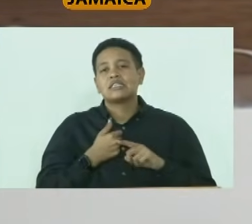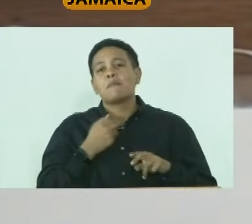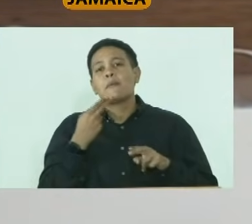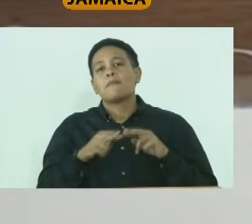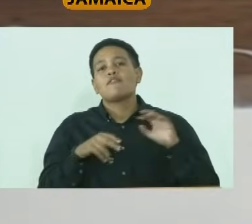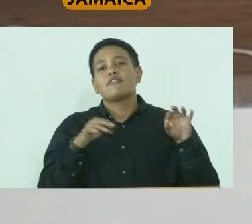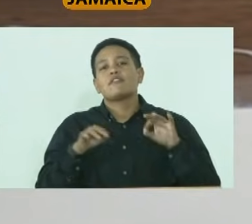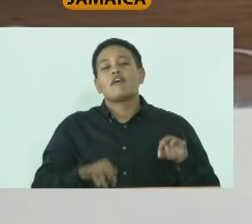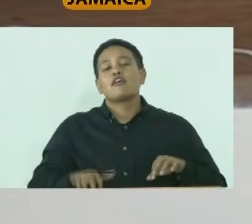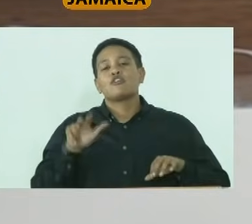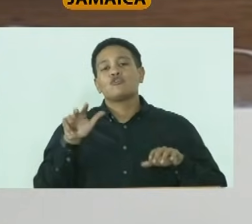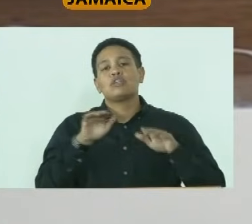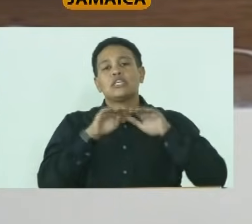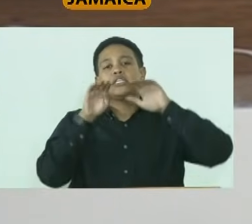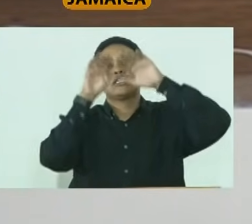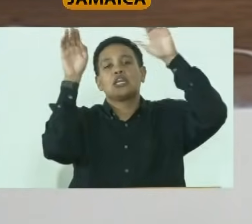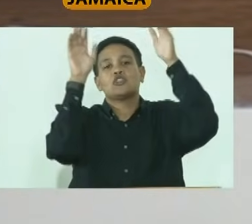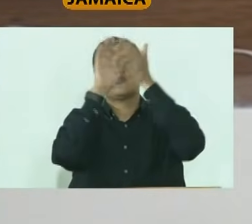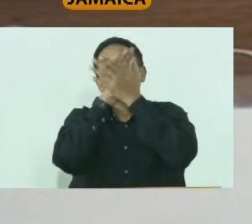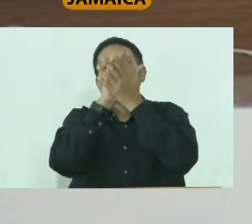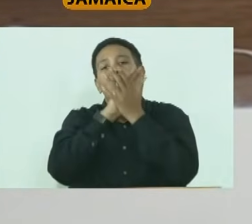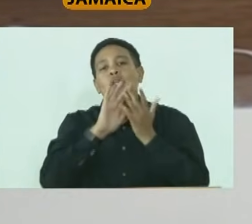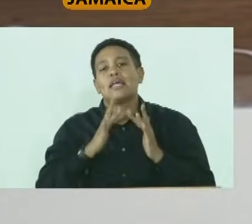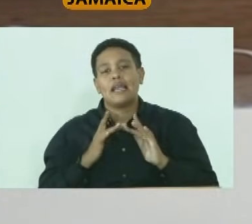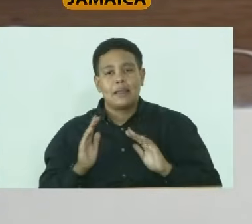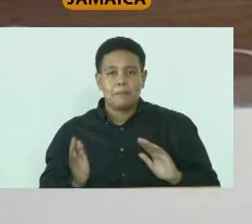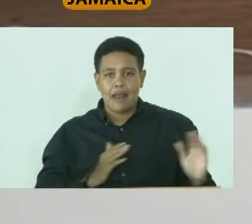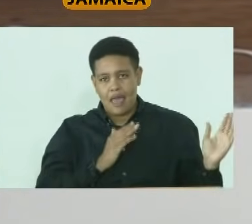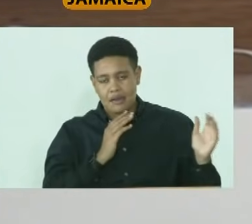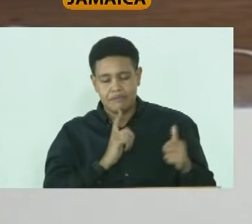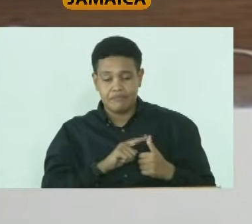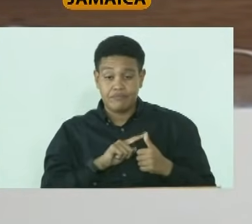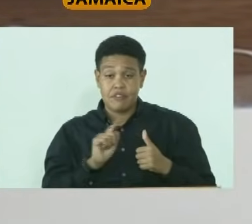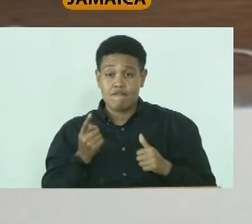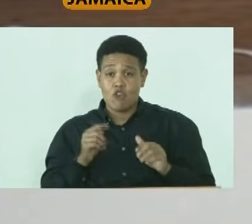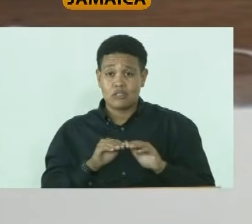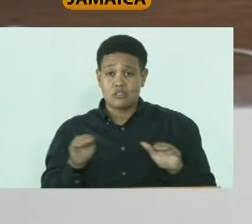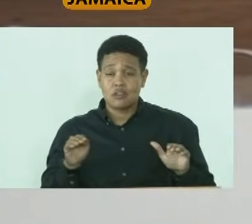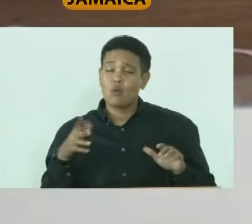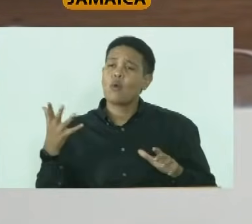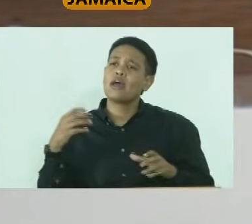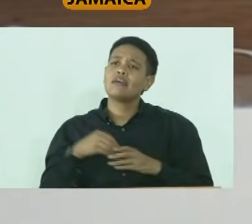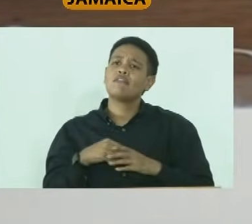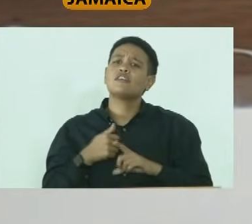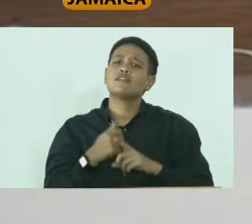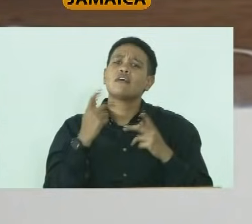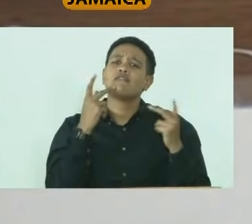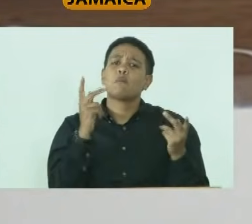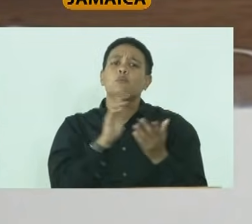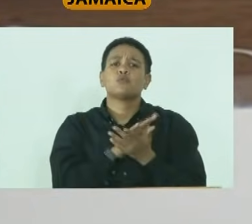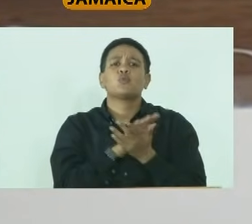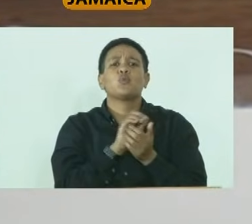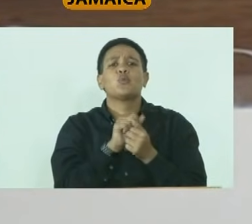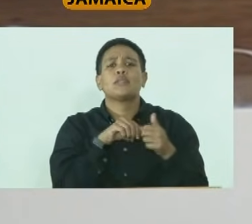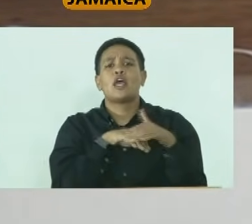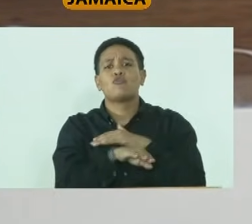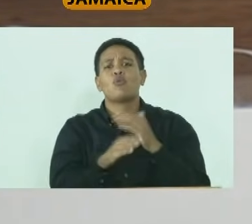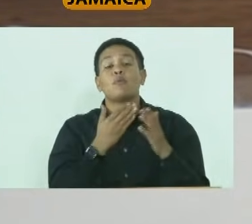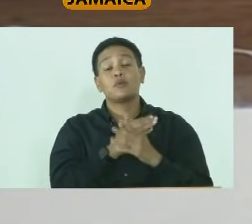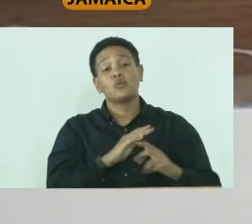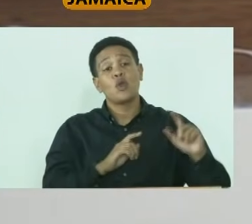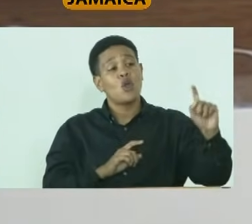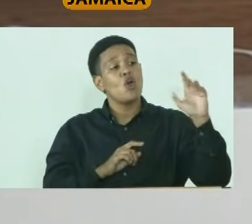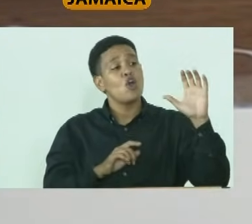the 3 tiers of the school connectivity plan. Tier 1 involves public schools with enrollment between 100